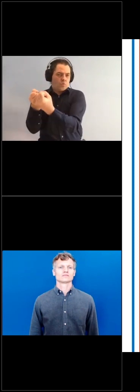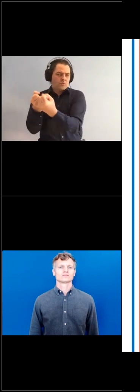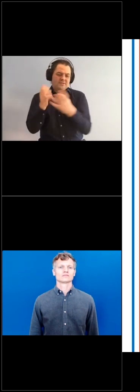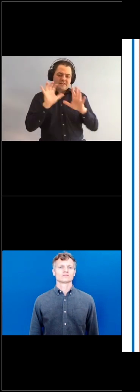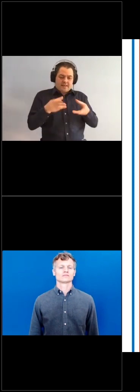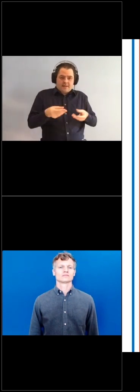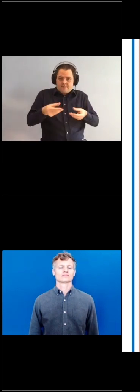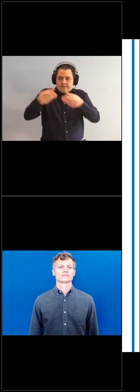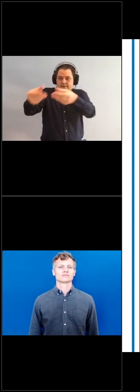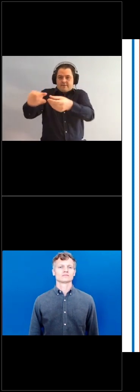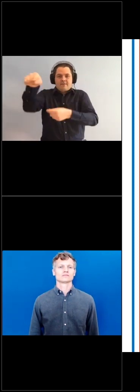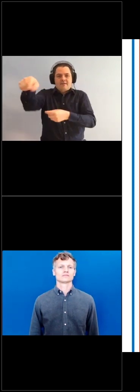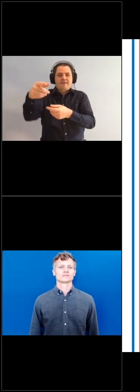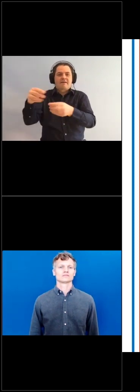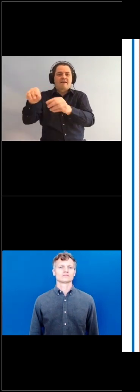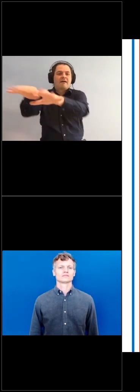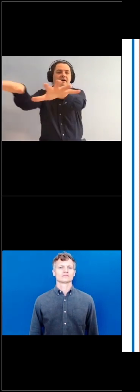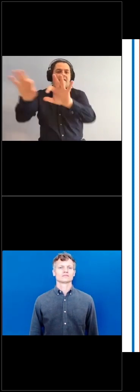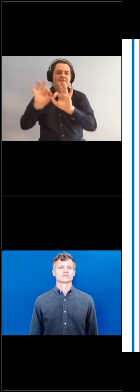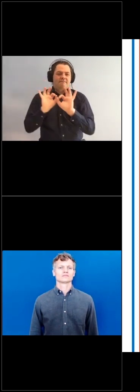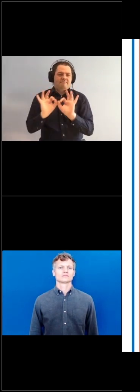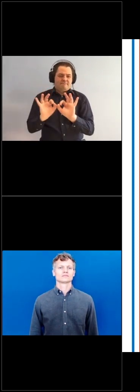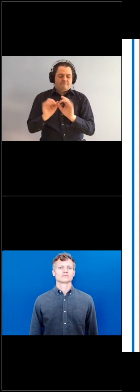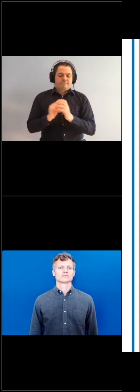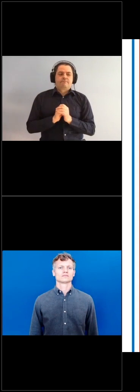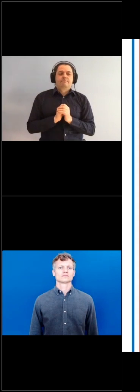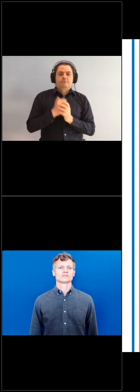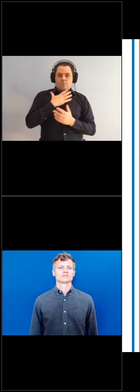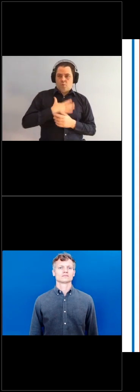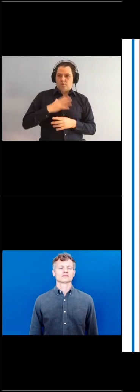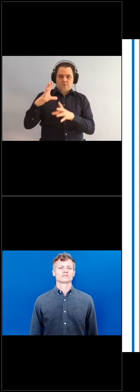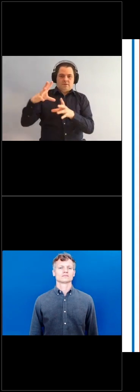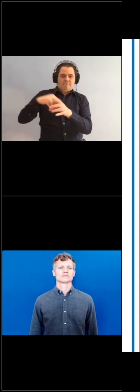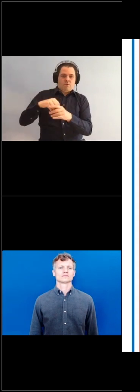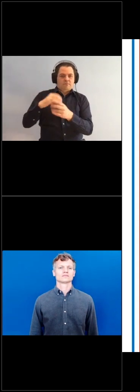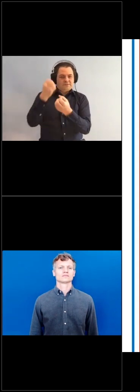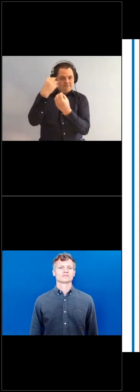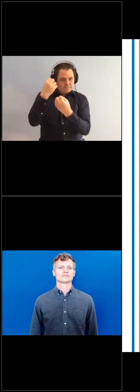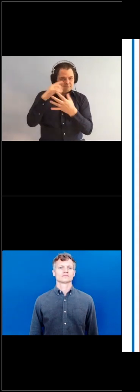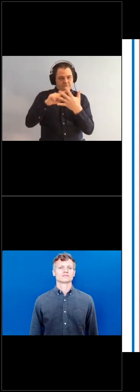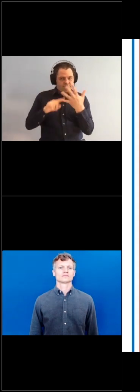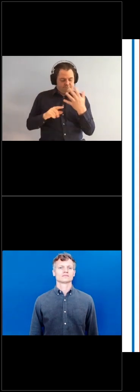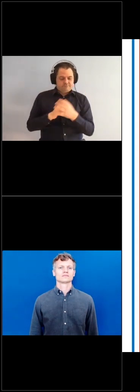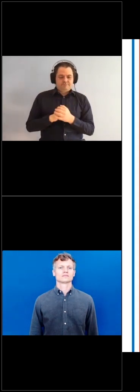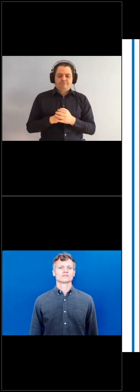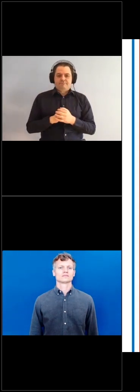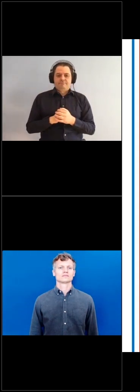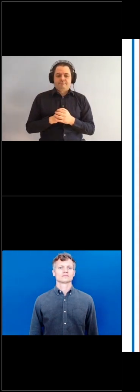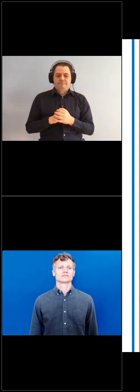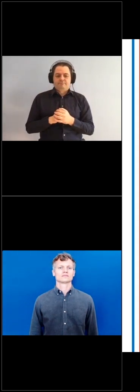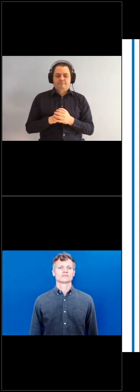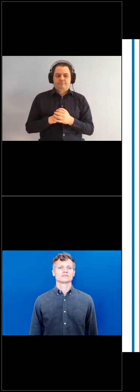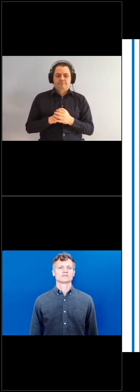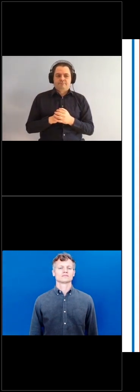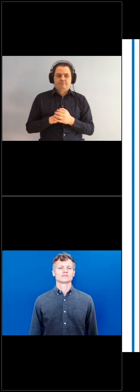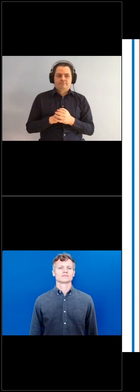promote participation. And also we are enabling the walking the talk in terms of